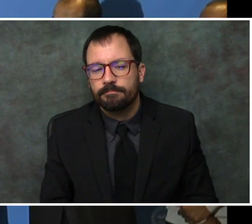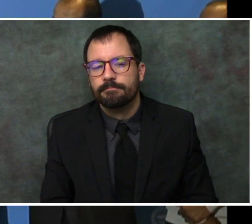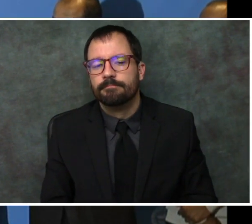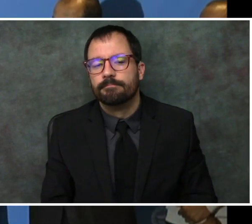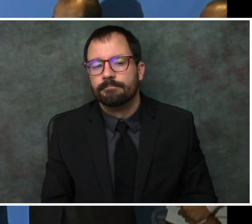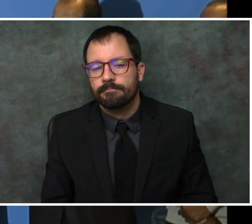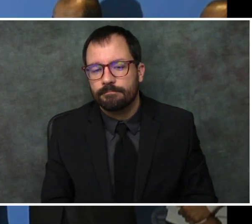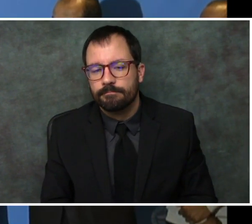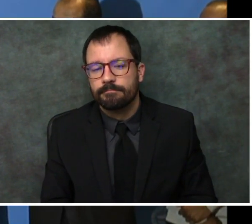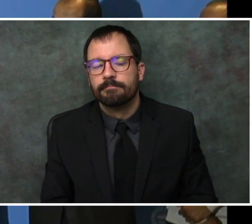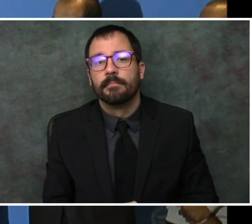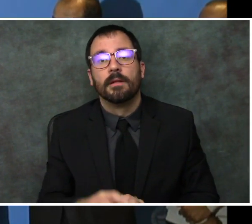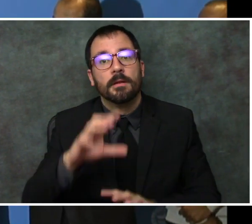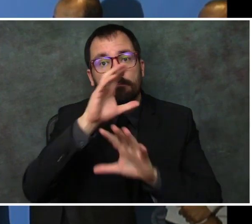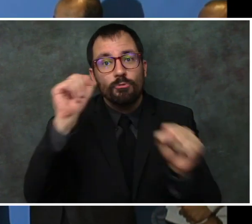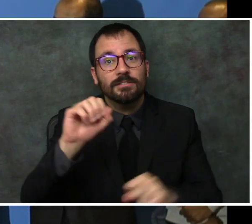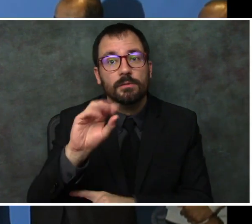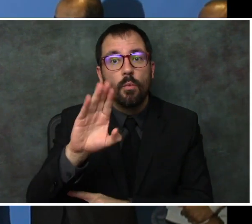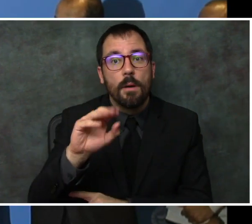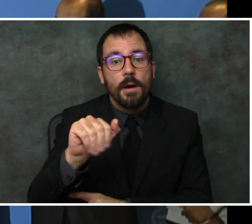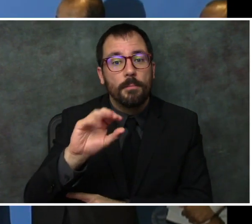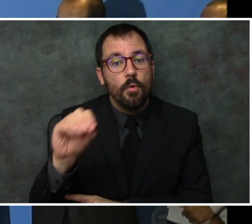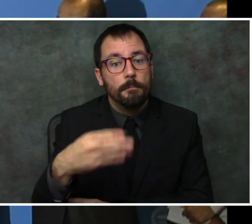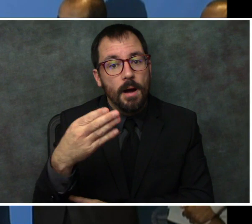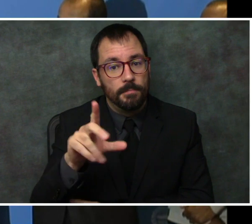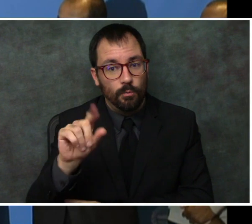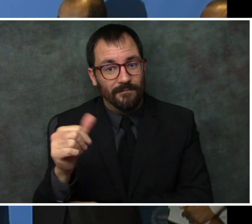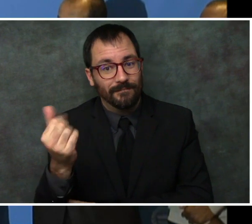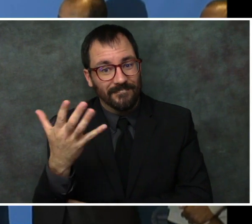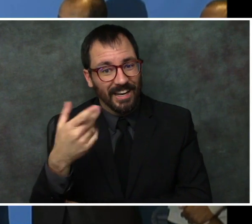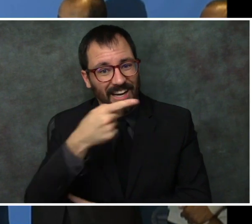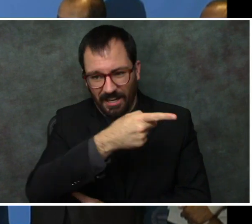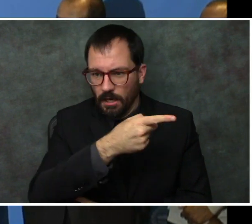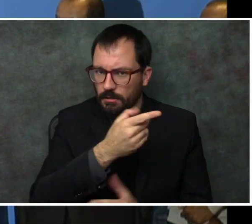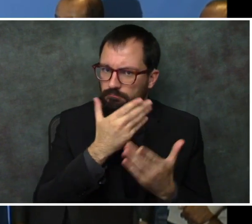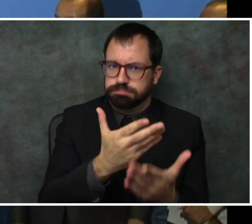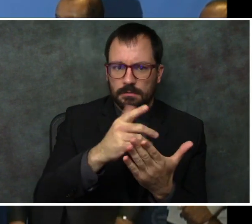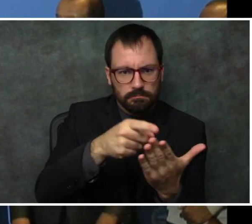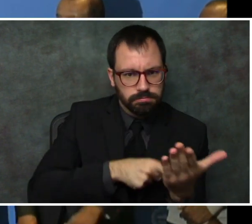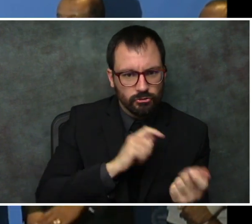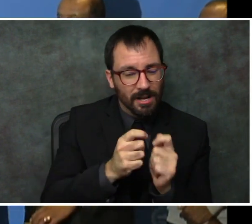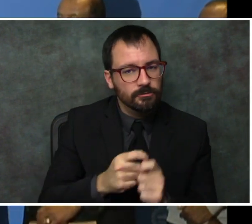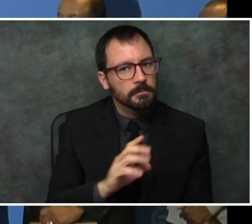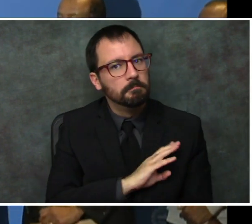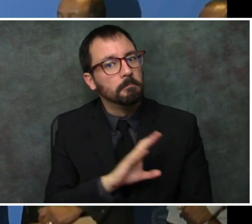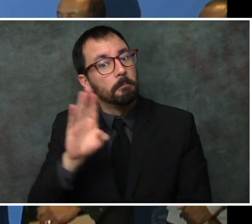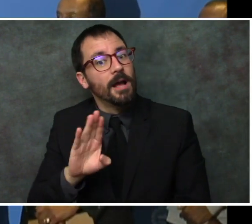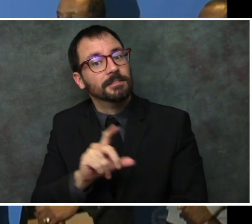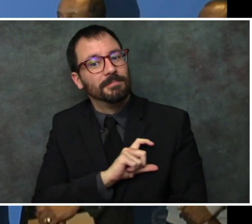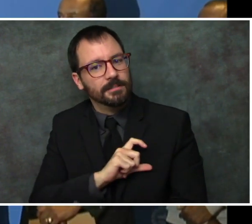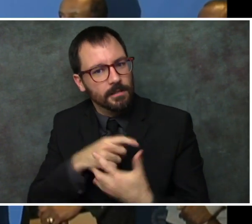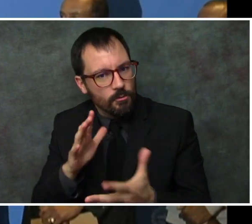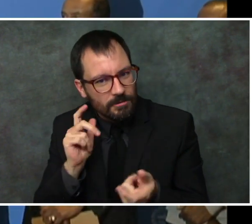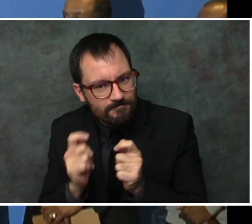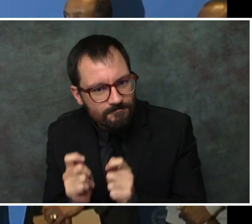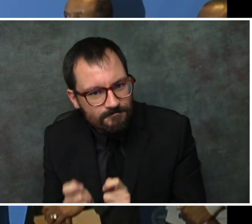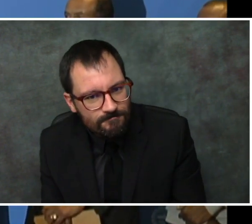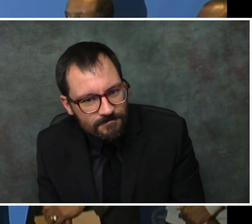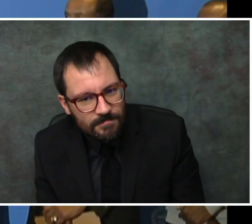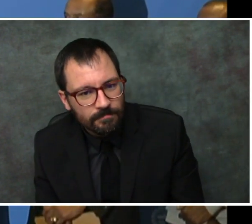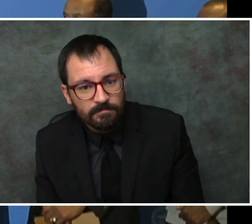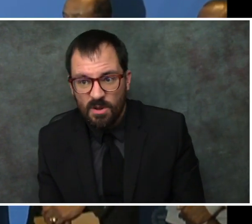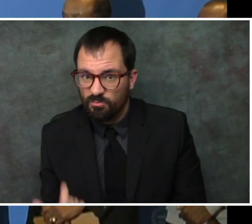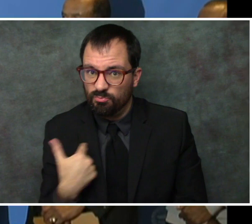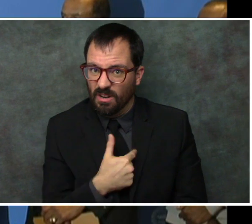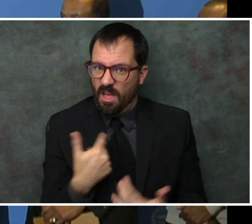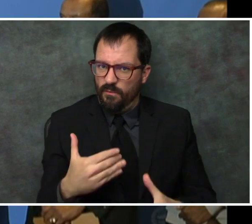changes as touted by President Obama in 2015. As well, we have one of the top community police models in the